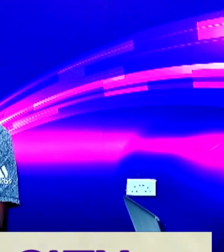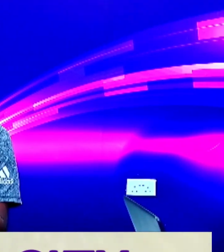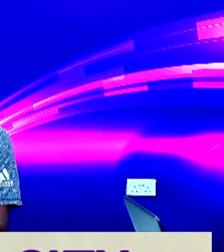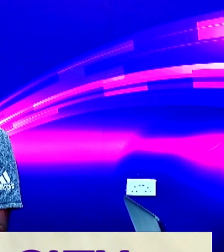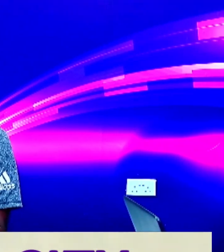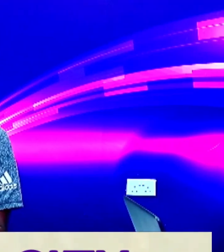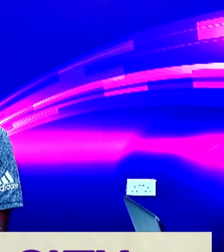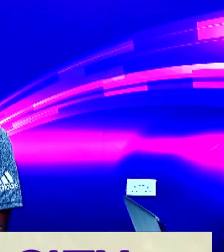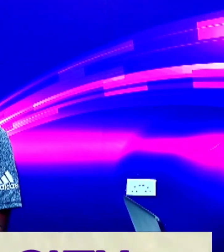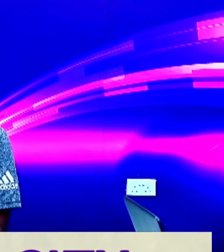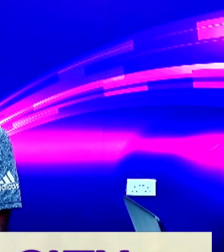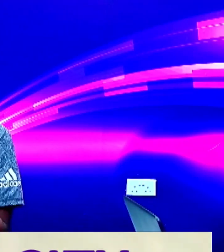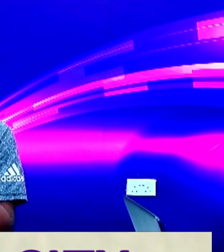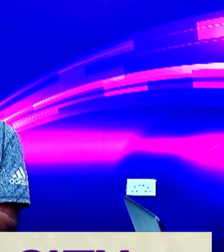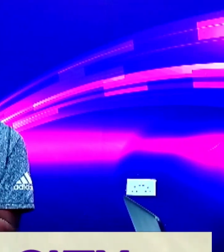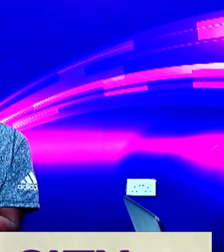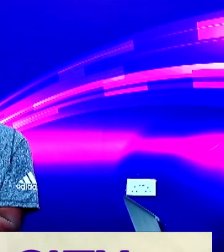team, so